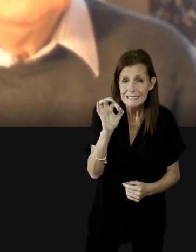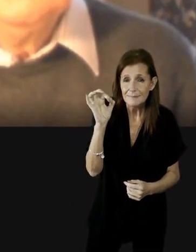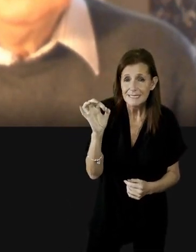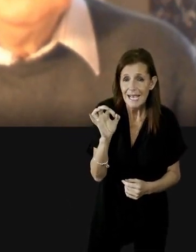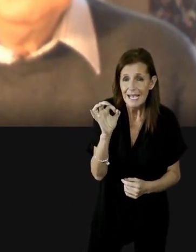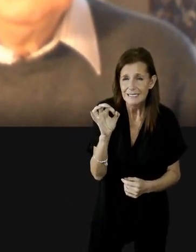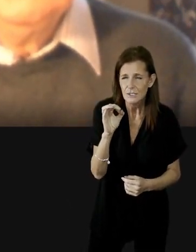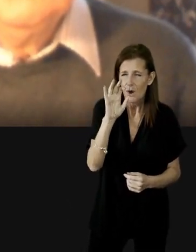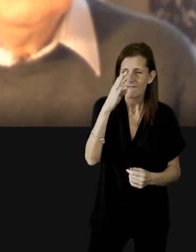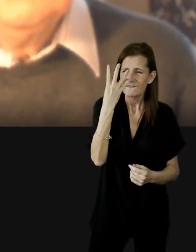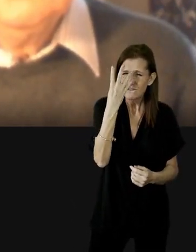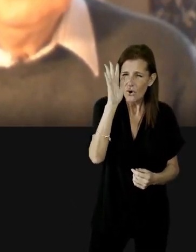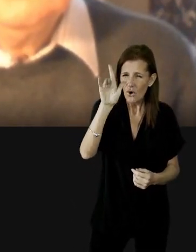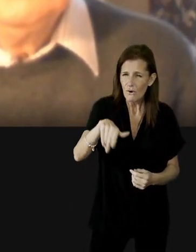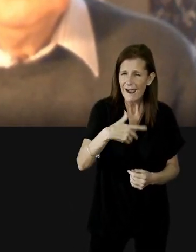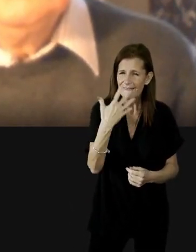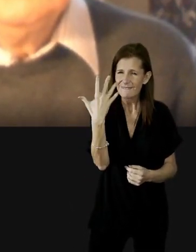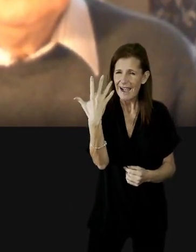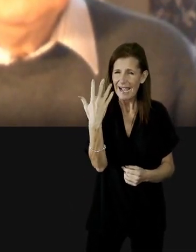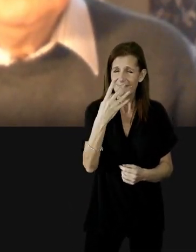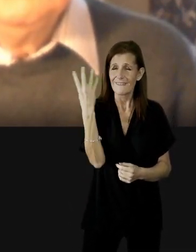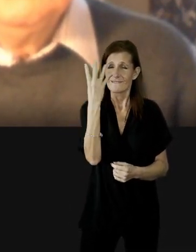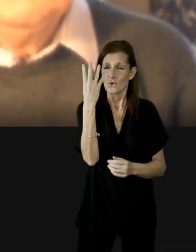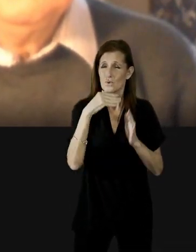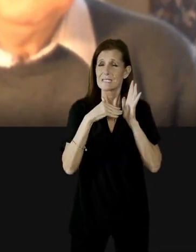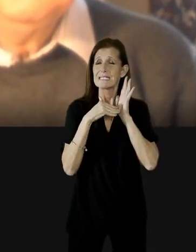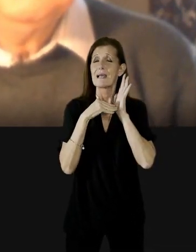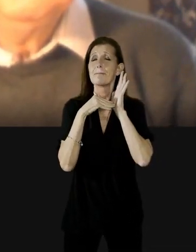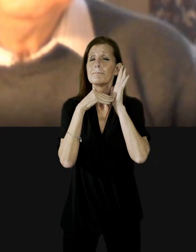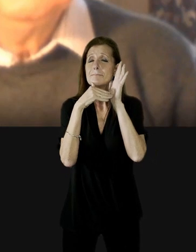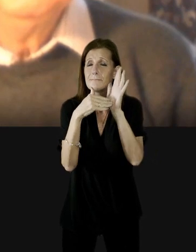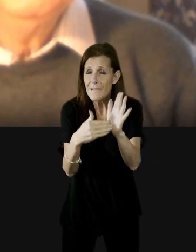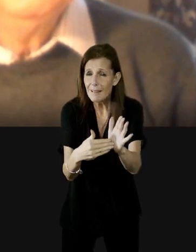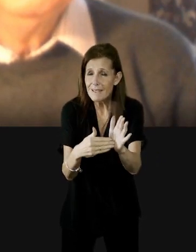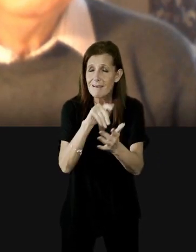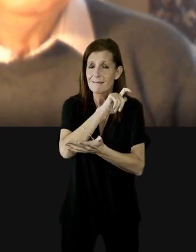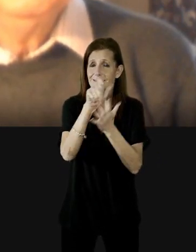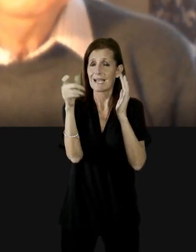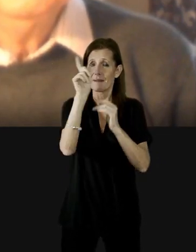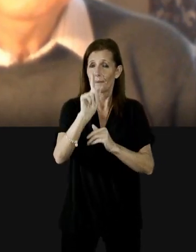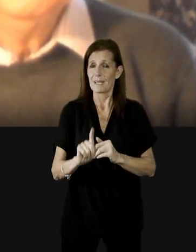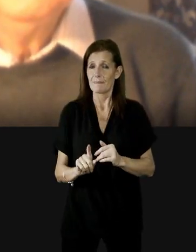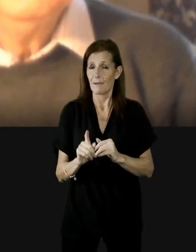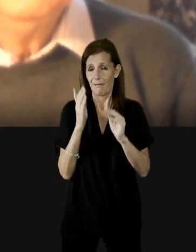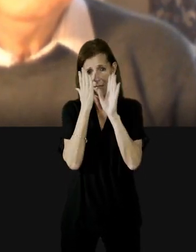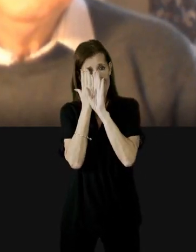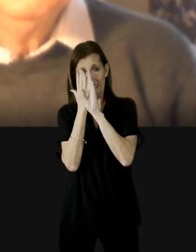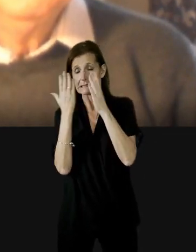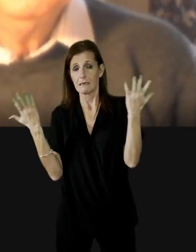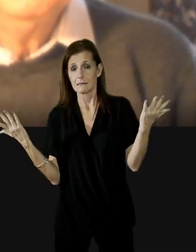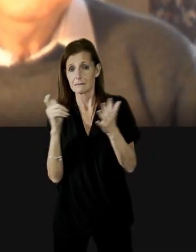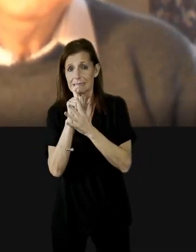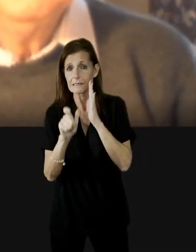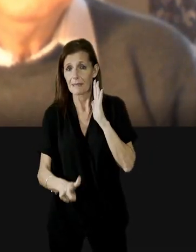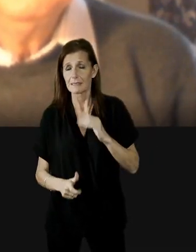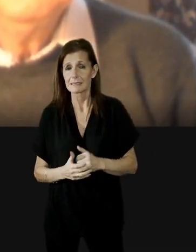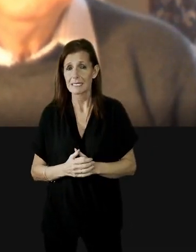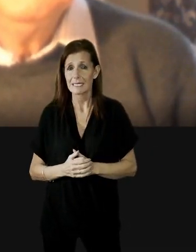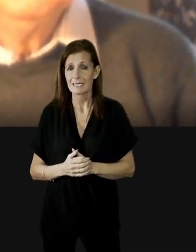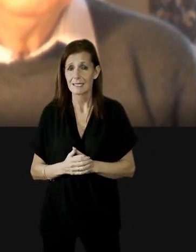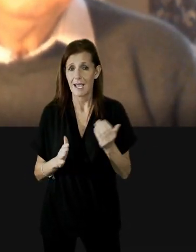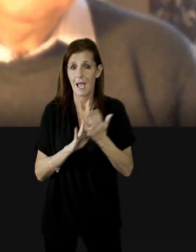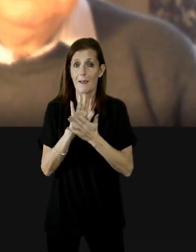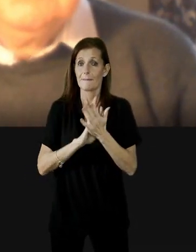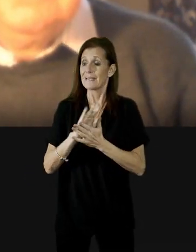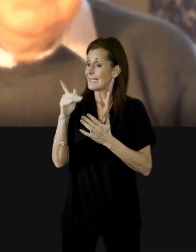80%, 4 out of 5 of the 14 million disabled people in the UK have a hidden disability.